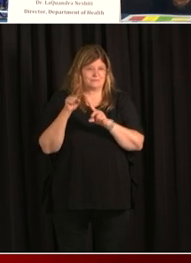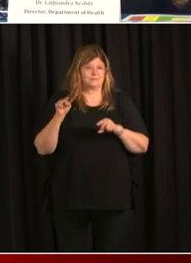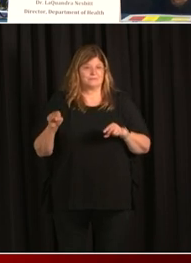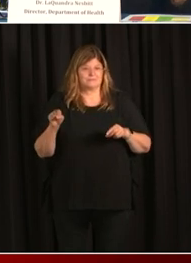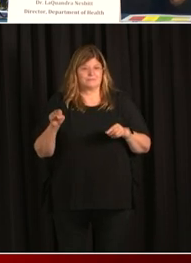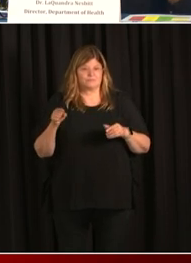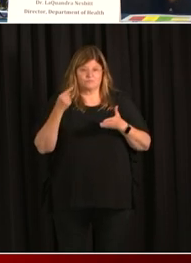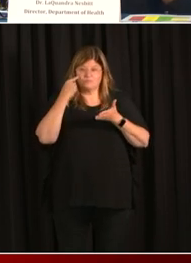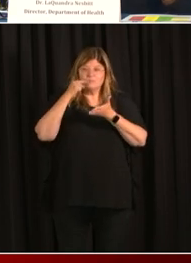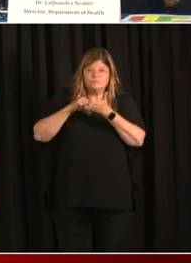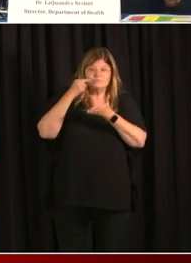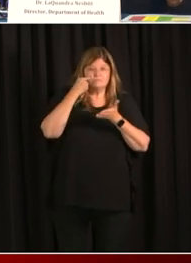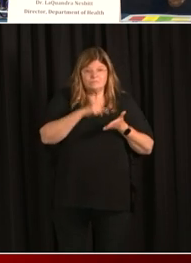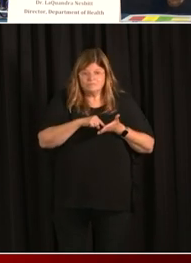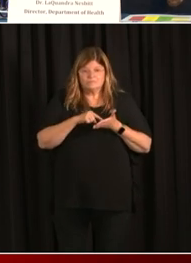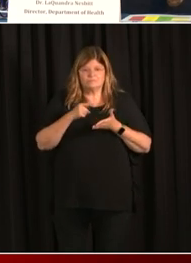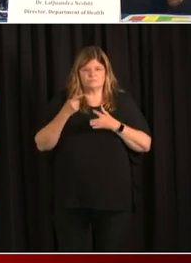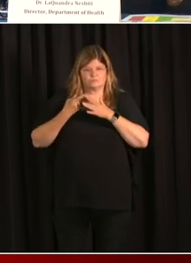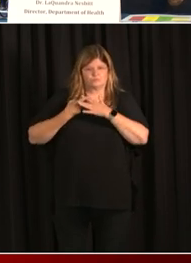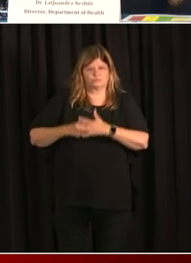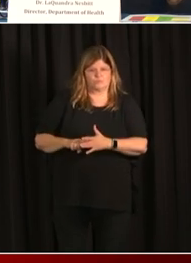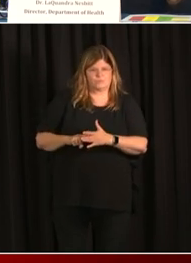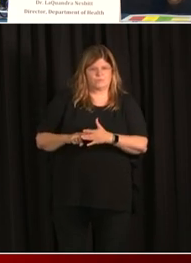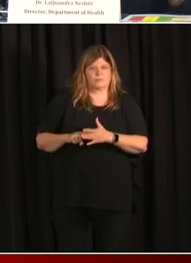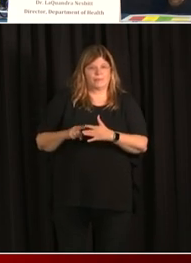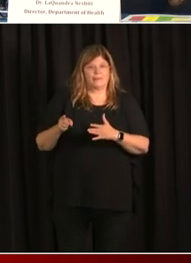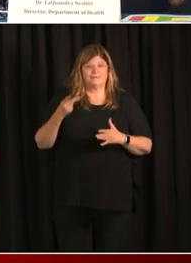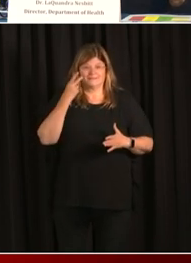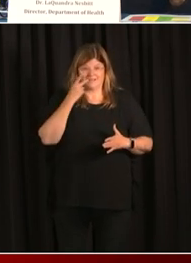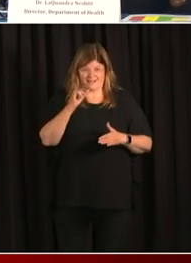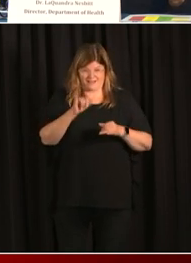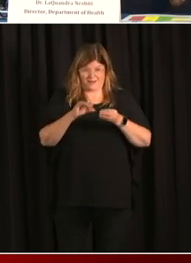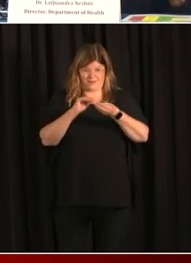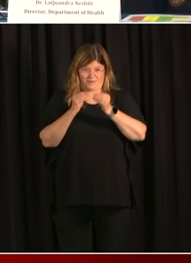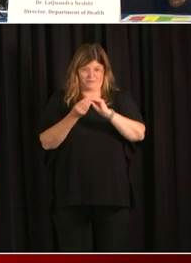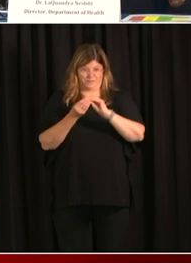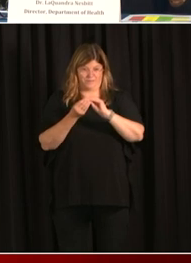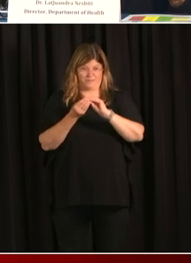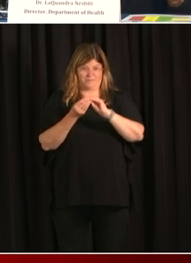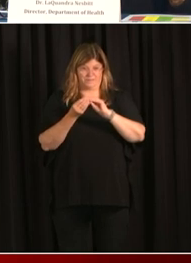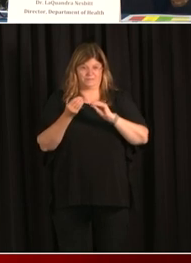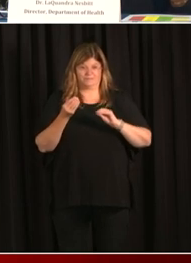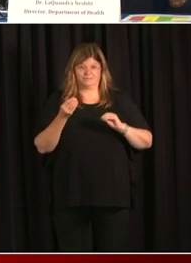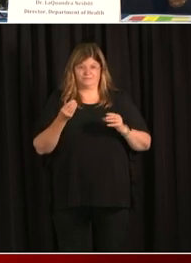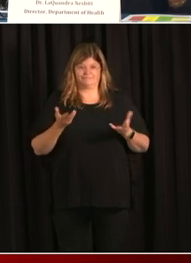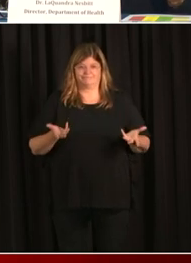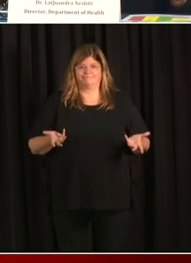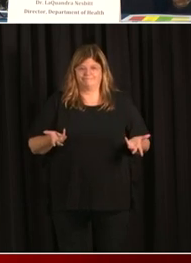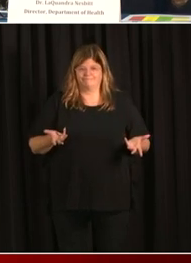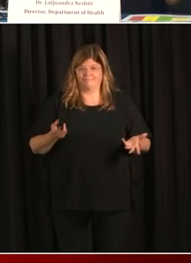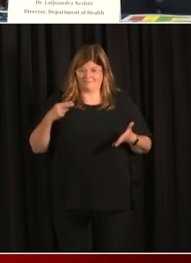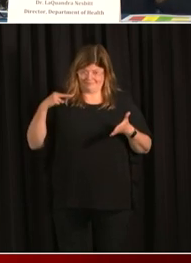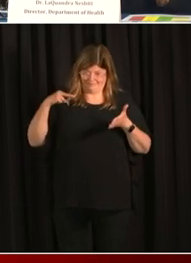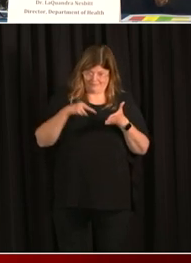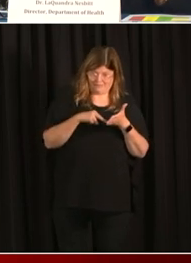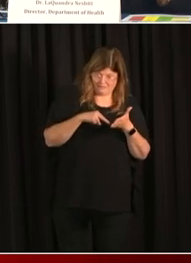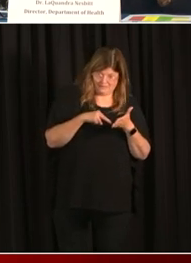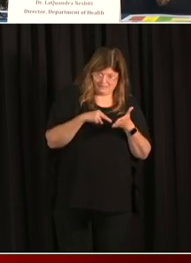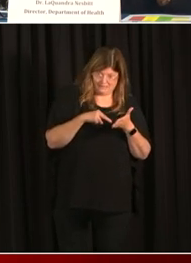day. When we look at the number, when we look at the cases, when I look at it on that